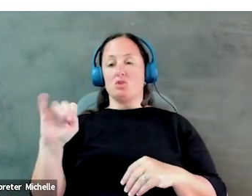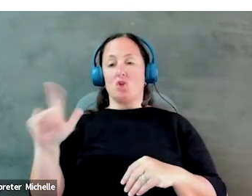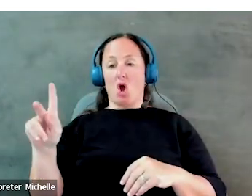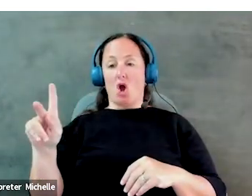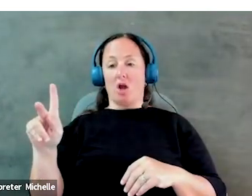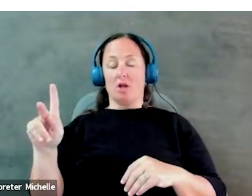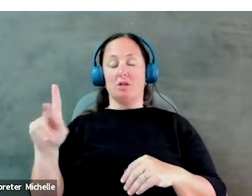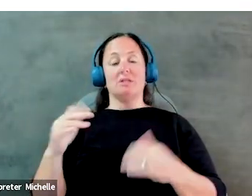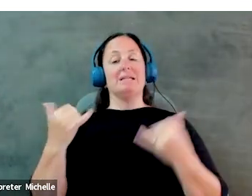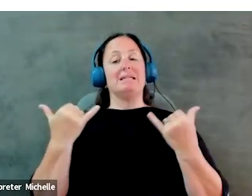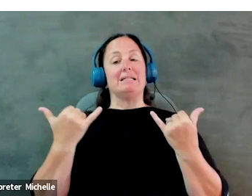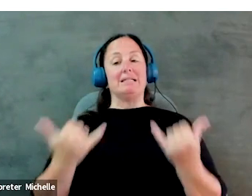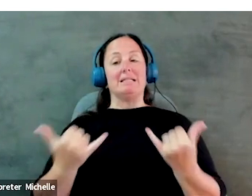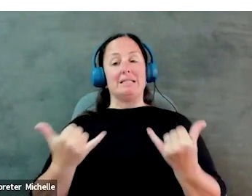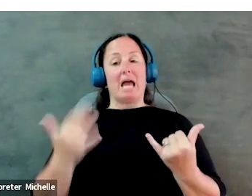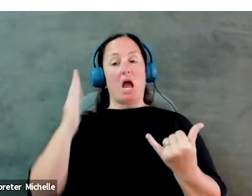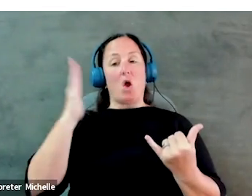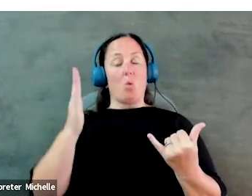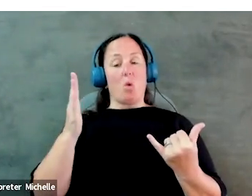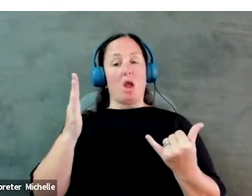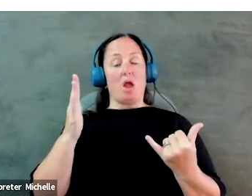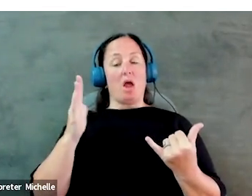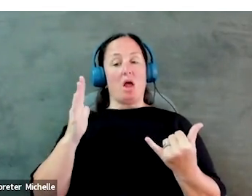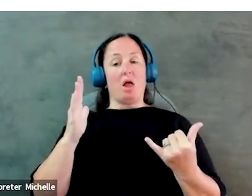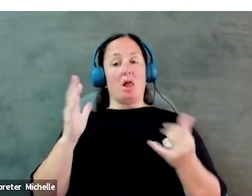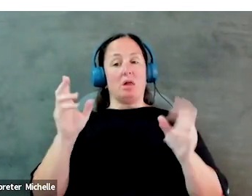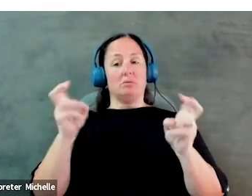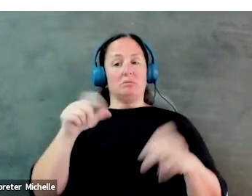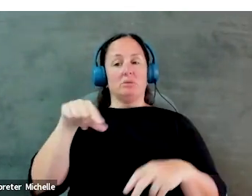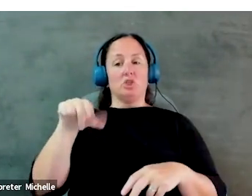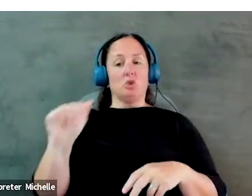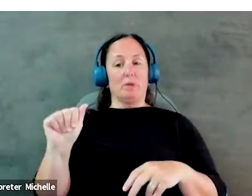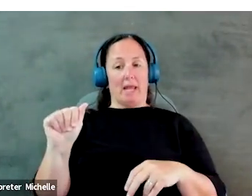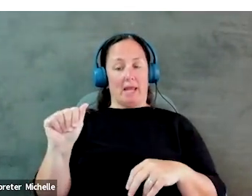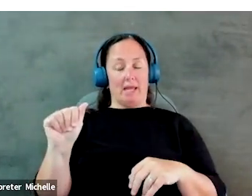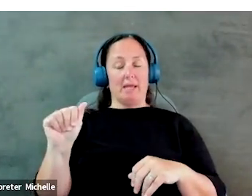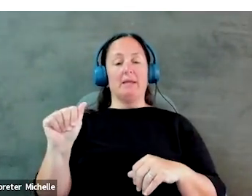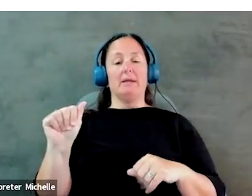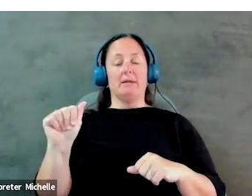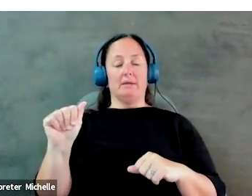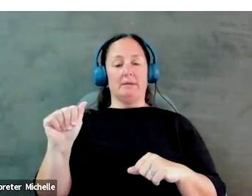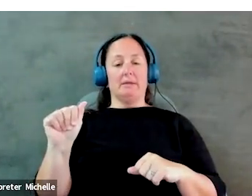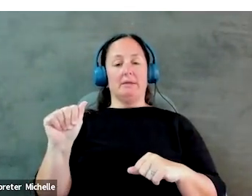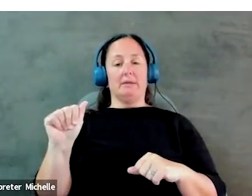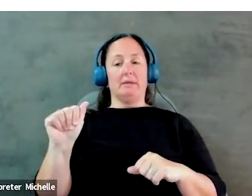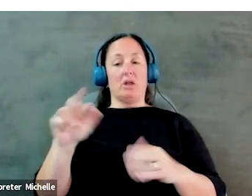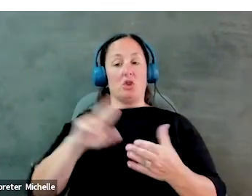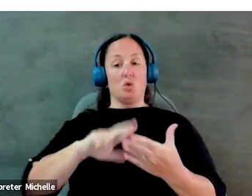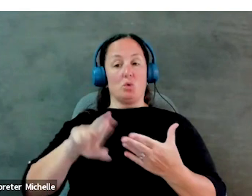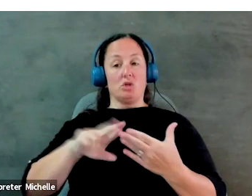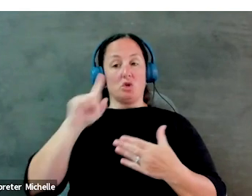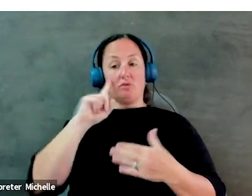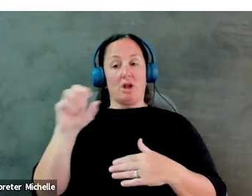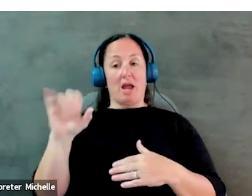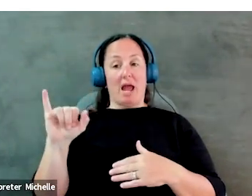is. Now, we are going to move on to a Q&A session, and the research